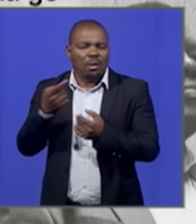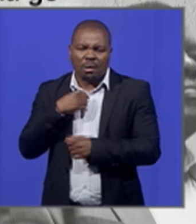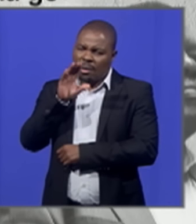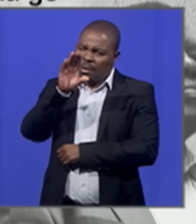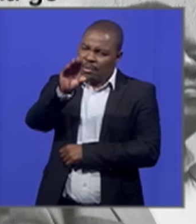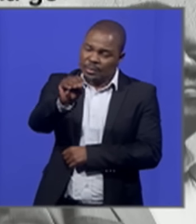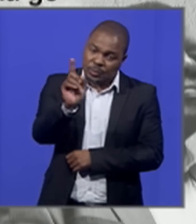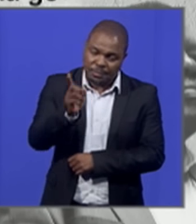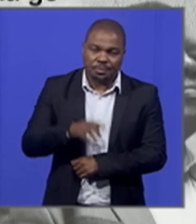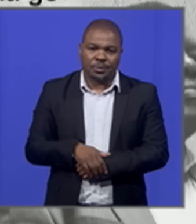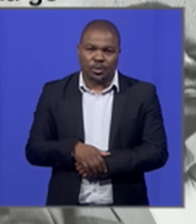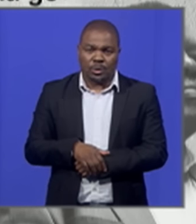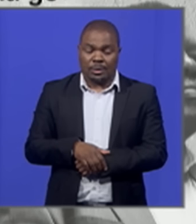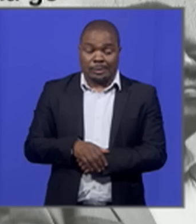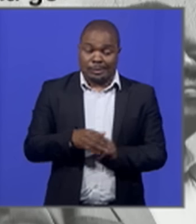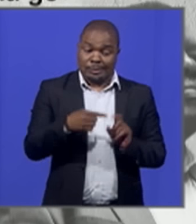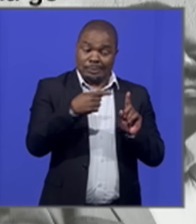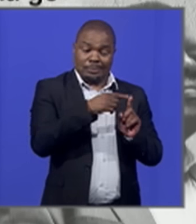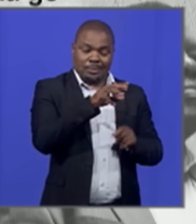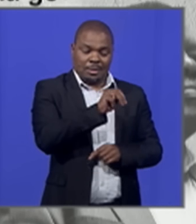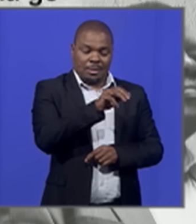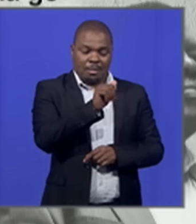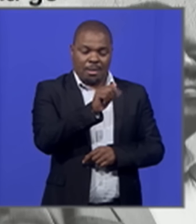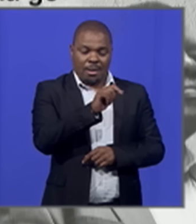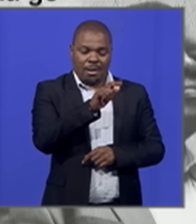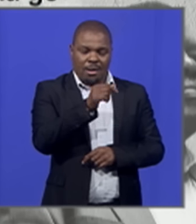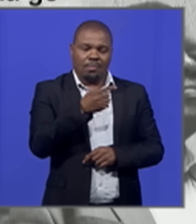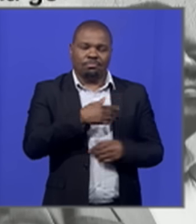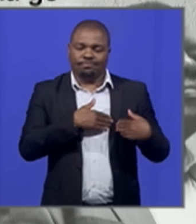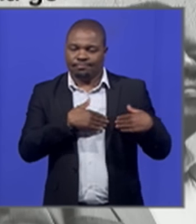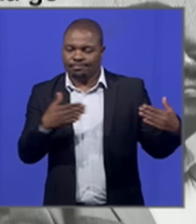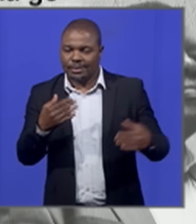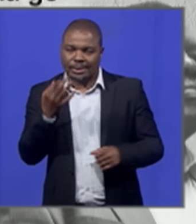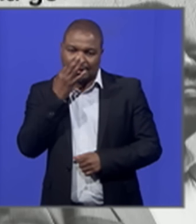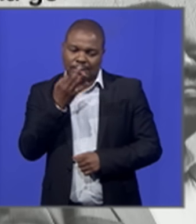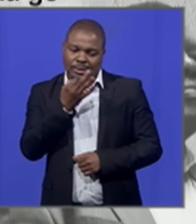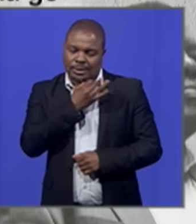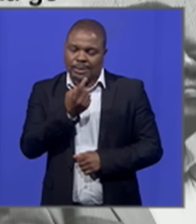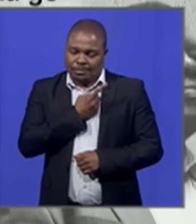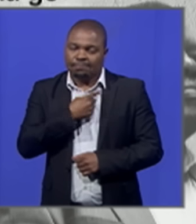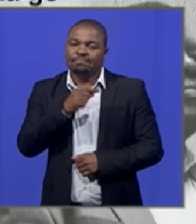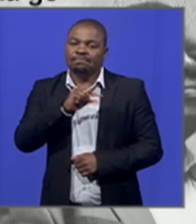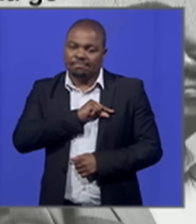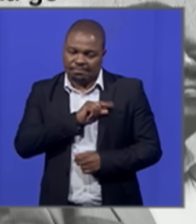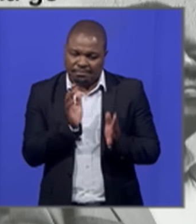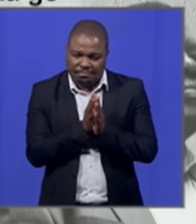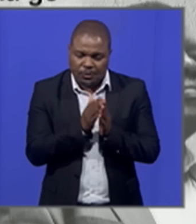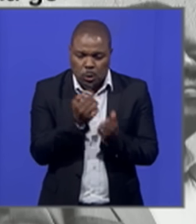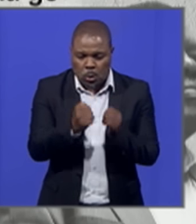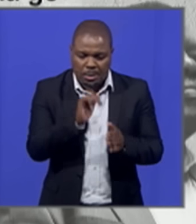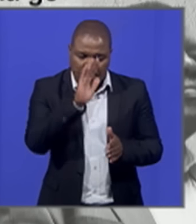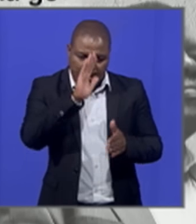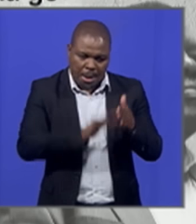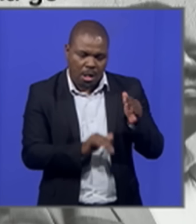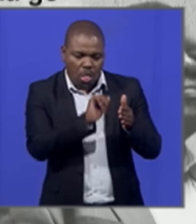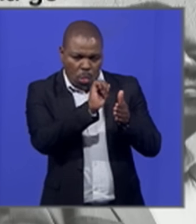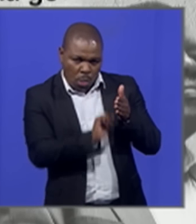gore na go ipona molato ga Cat Matlala le kgopelo ya go bebofaletšwa sekwebo go